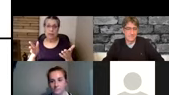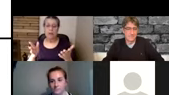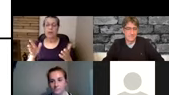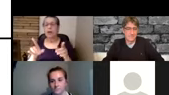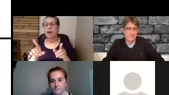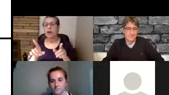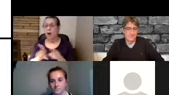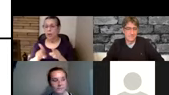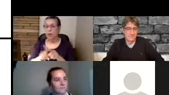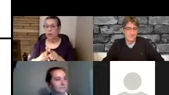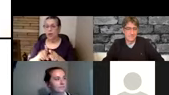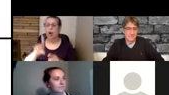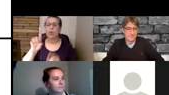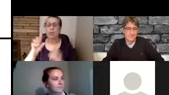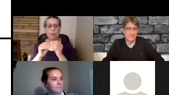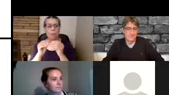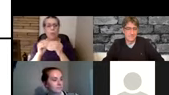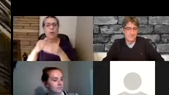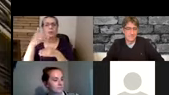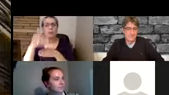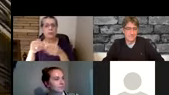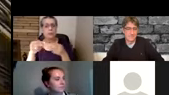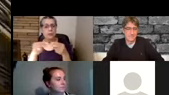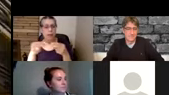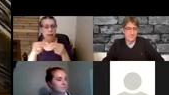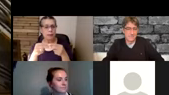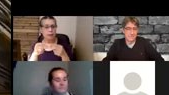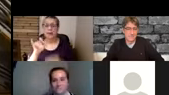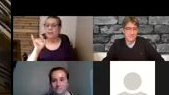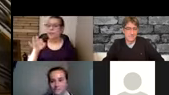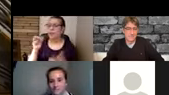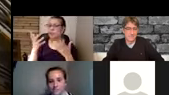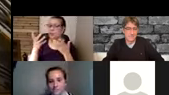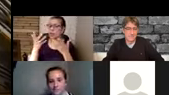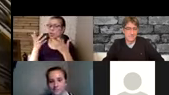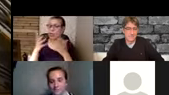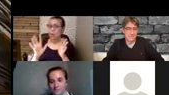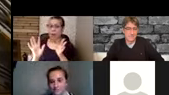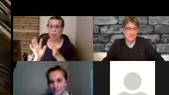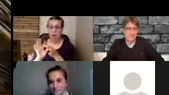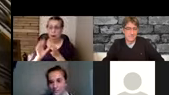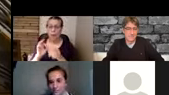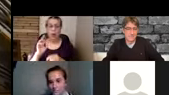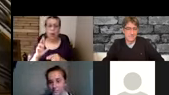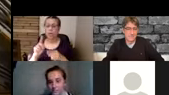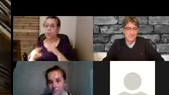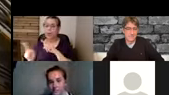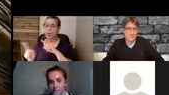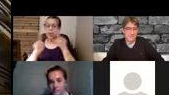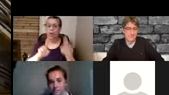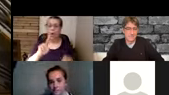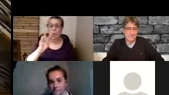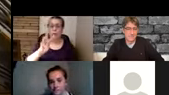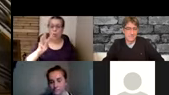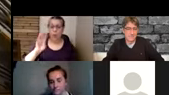if you can go forward one more slide, in case you don't want to make a public comment or you can't get to the website and figure out the way through